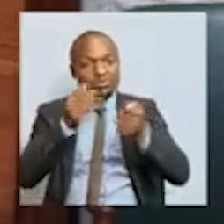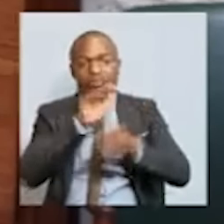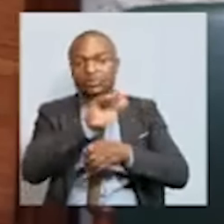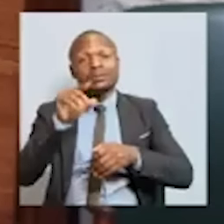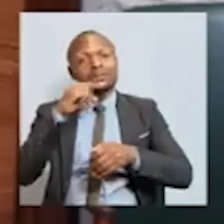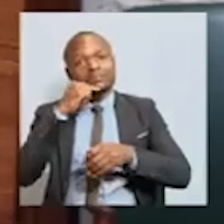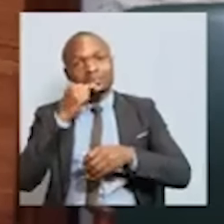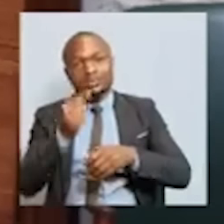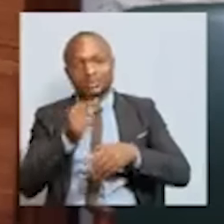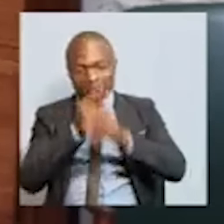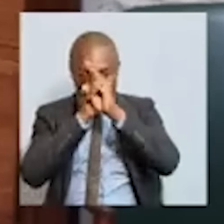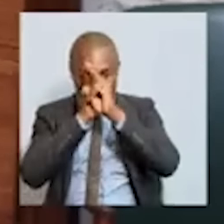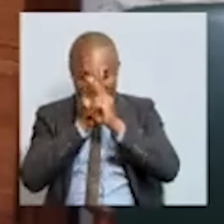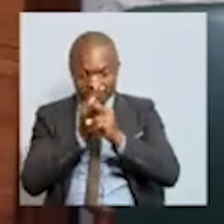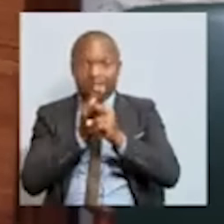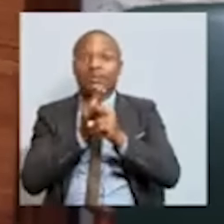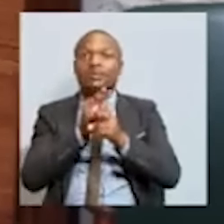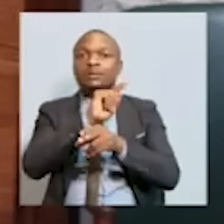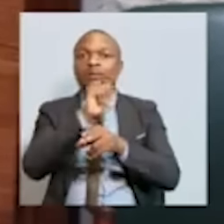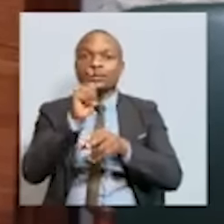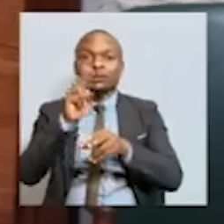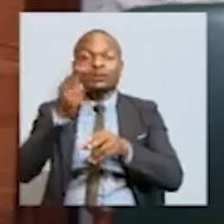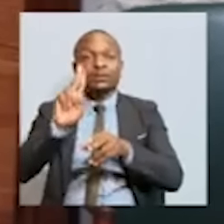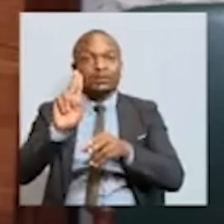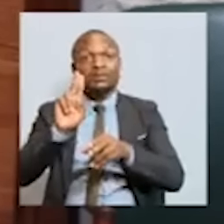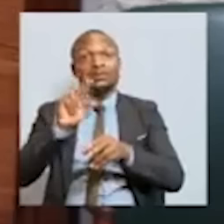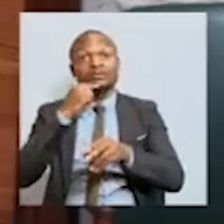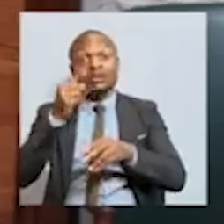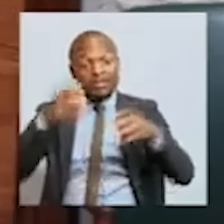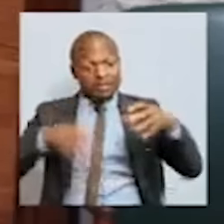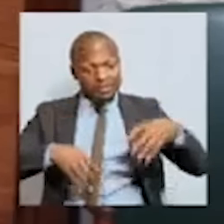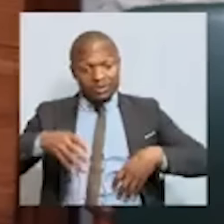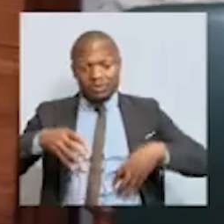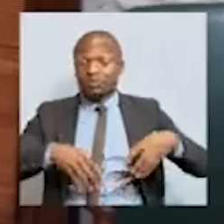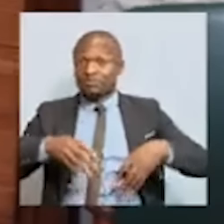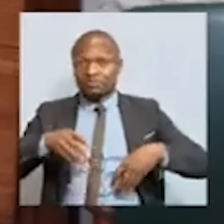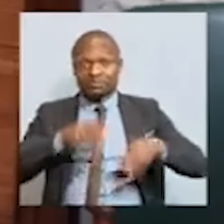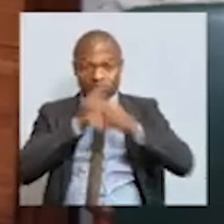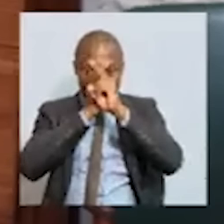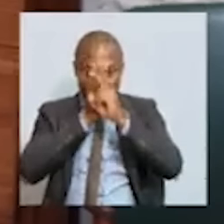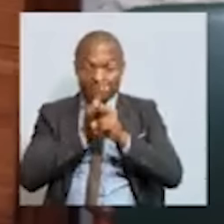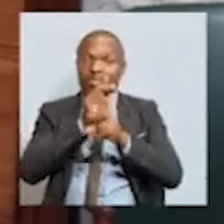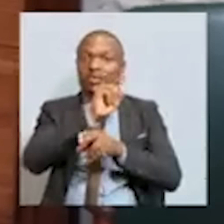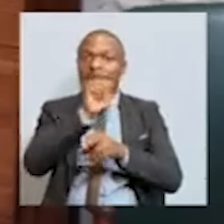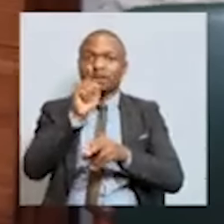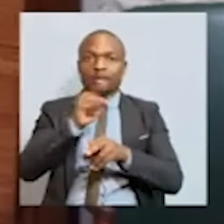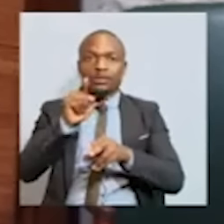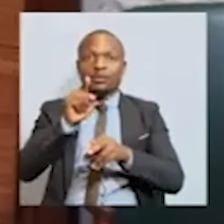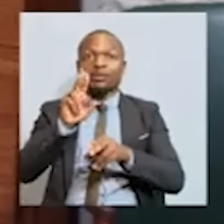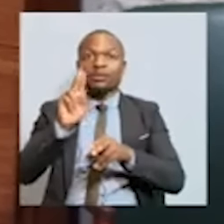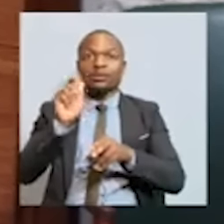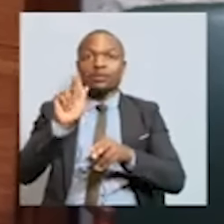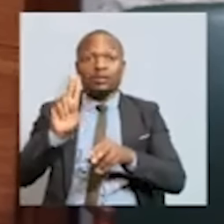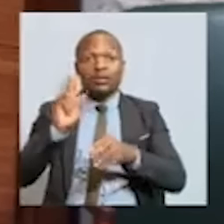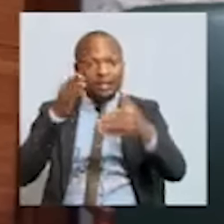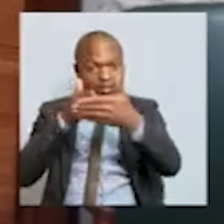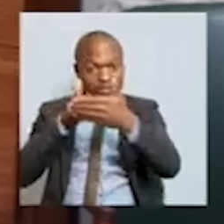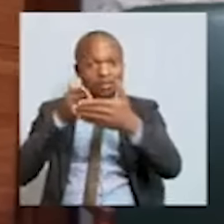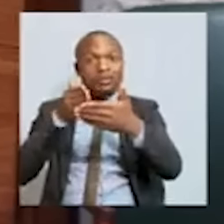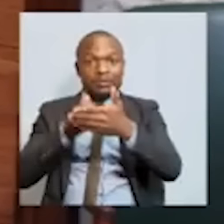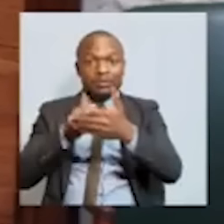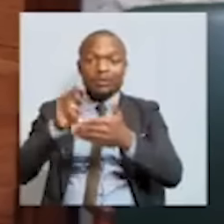Zulu MP. Therefore, it found that the complaint by Mr. Munir Zulu MP against